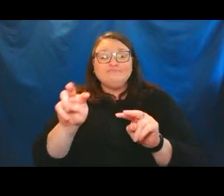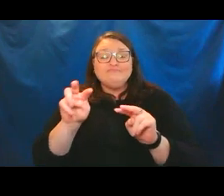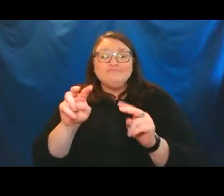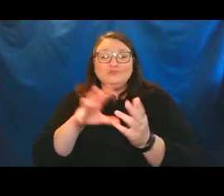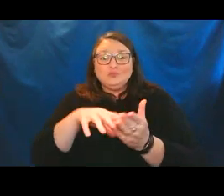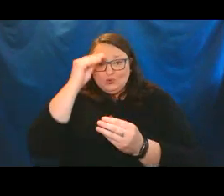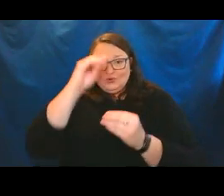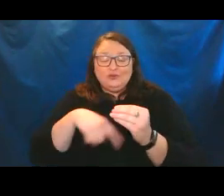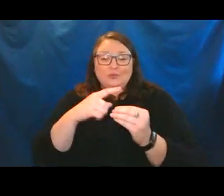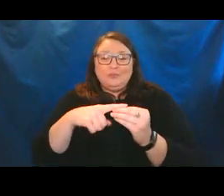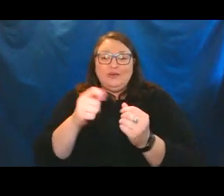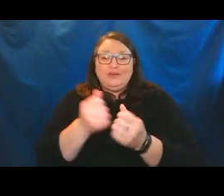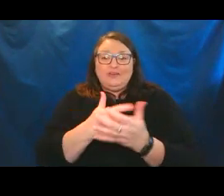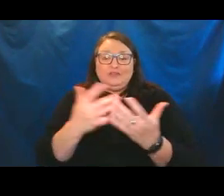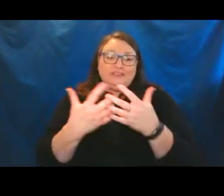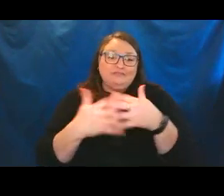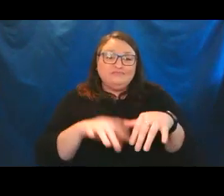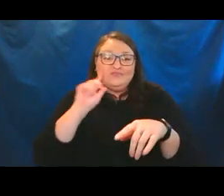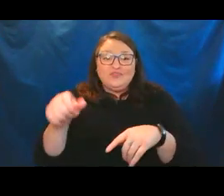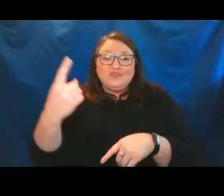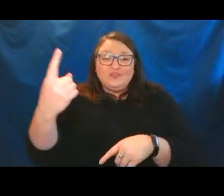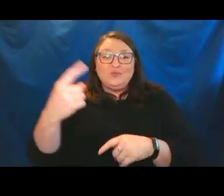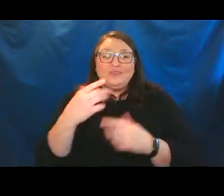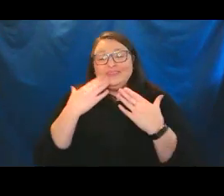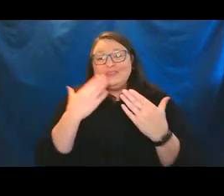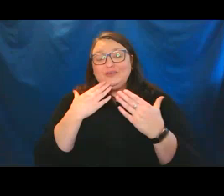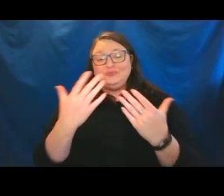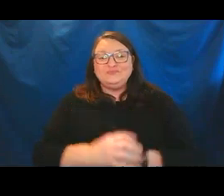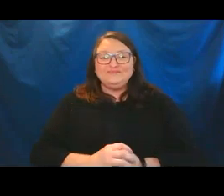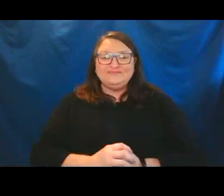how everything kind of works out for everyone in the future. So thank you.